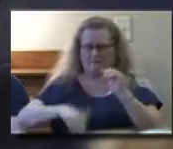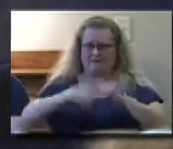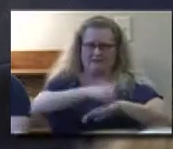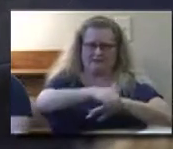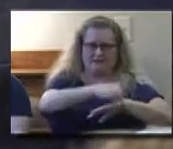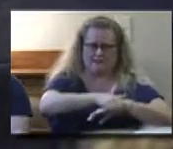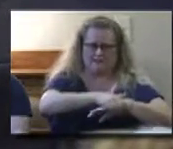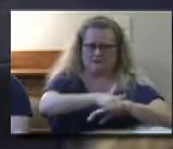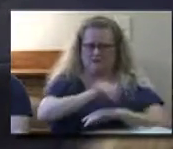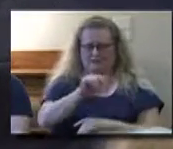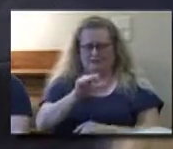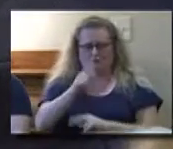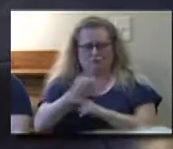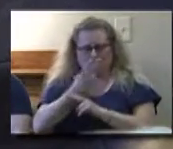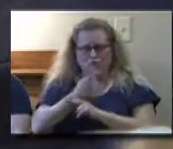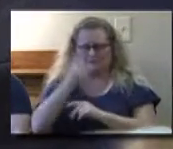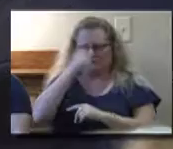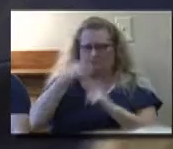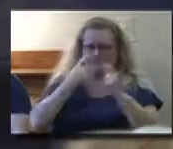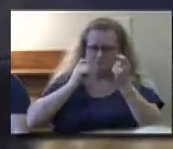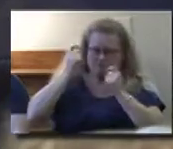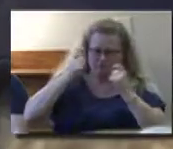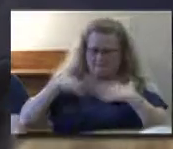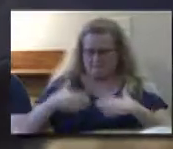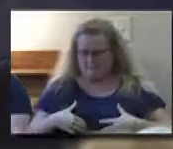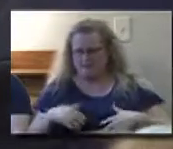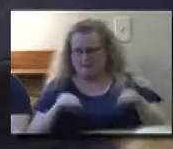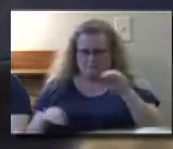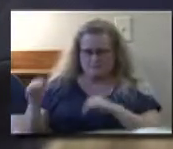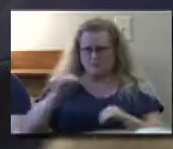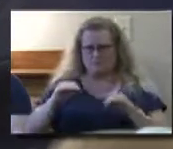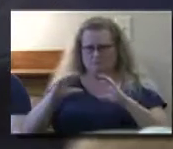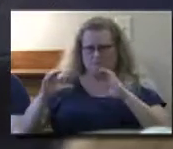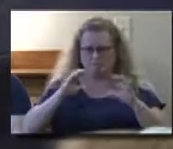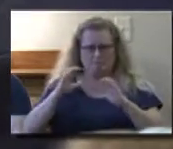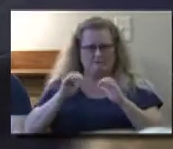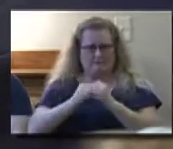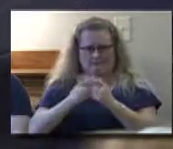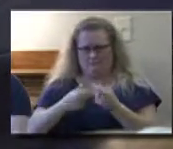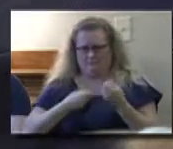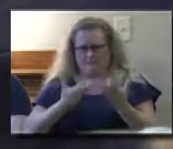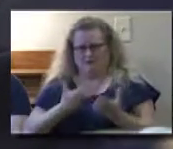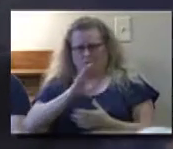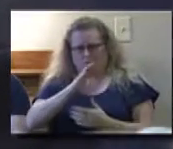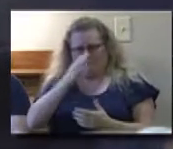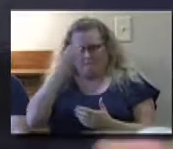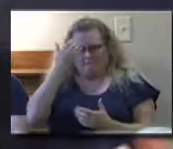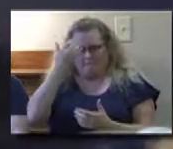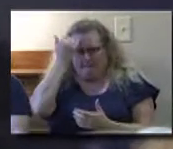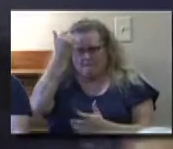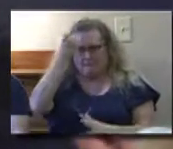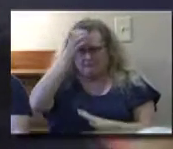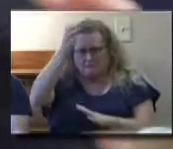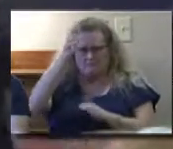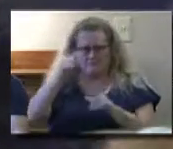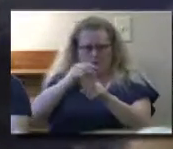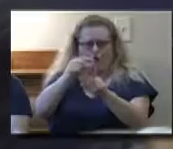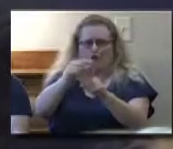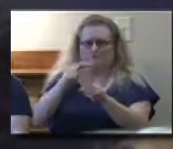It uses facial expressions and body movement to communicate ideas or words, which is the